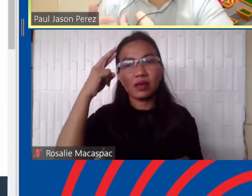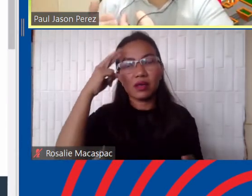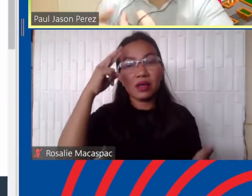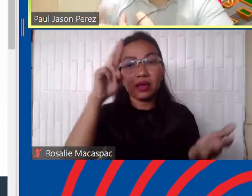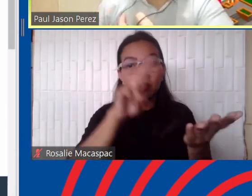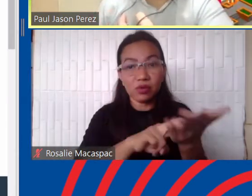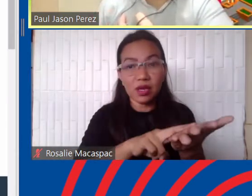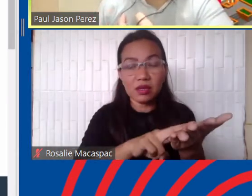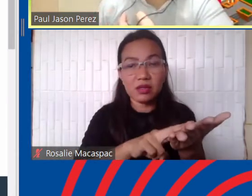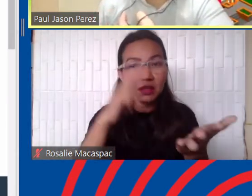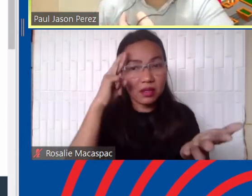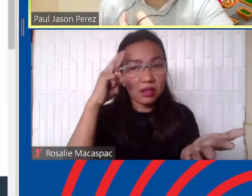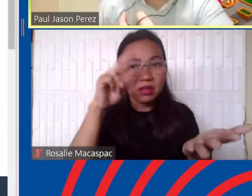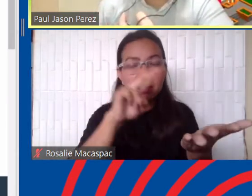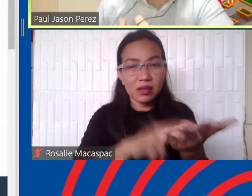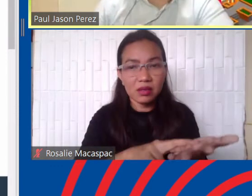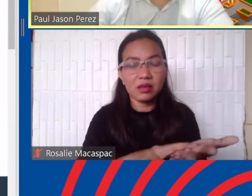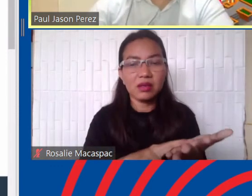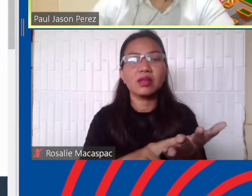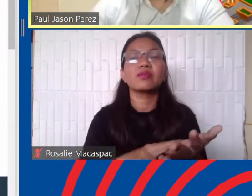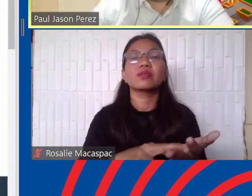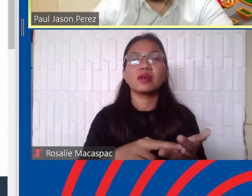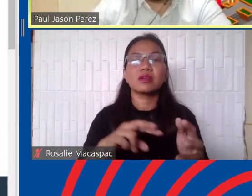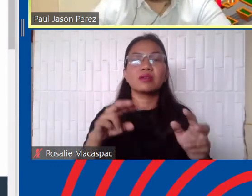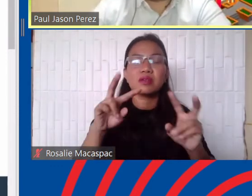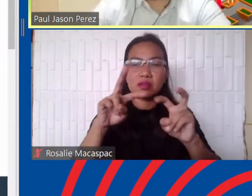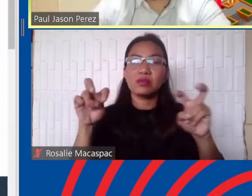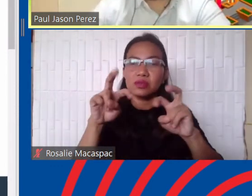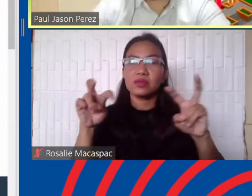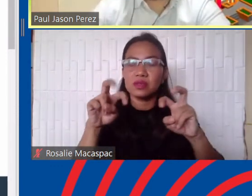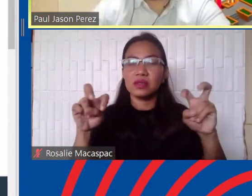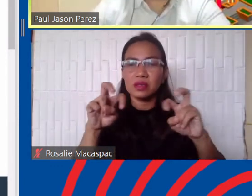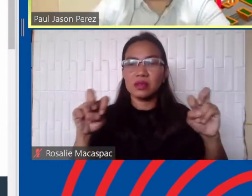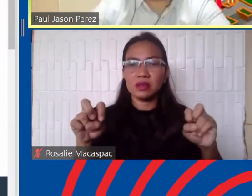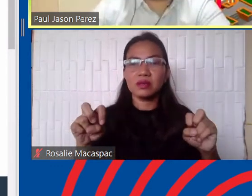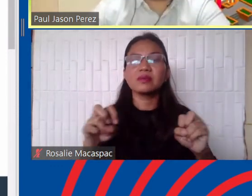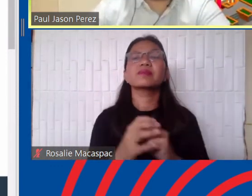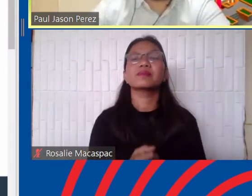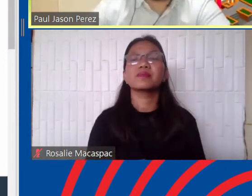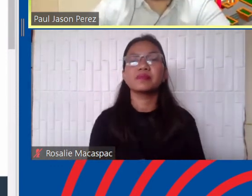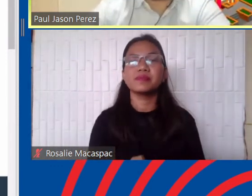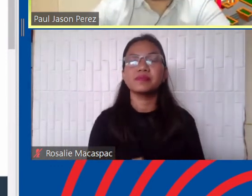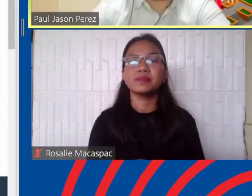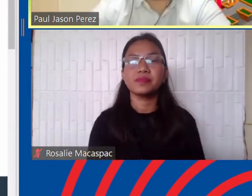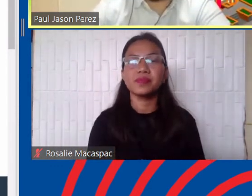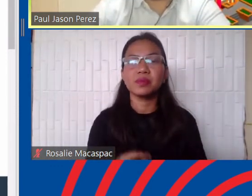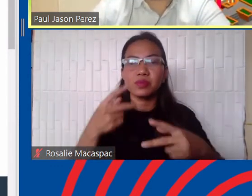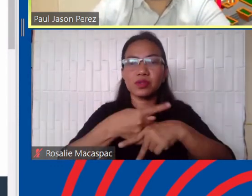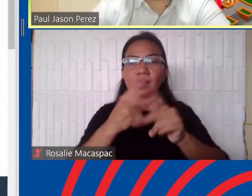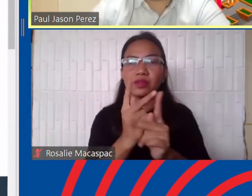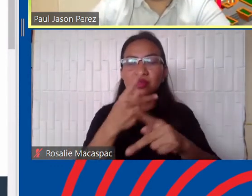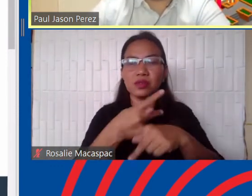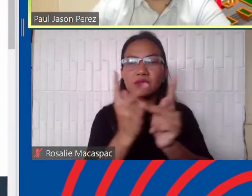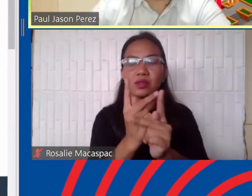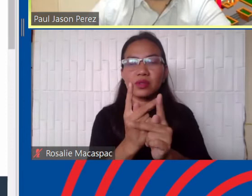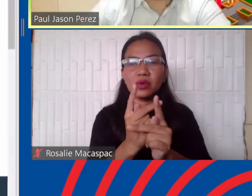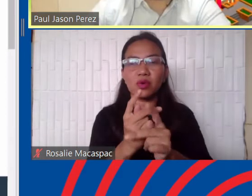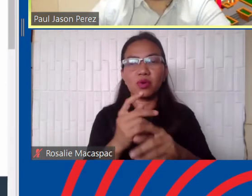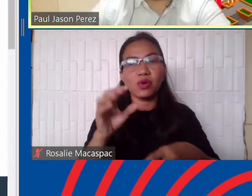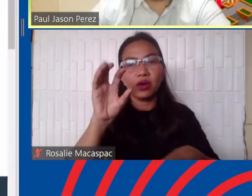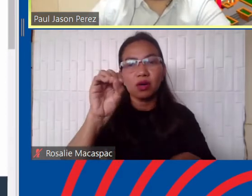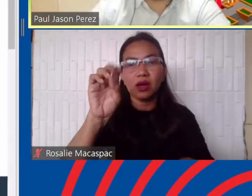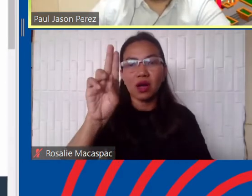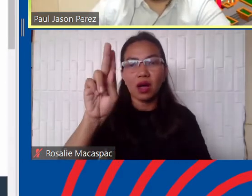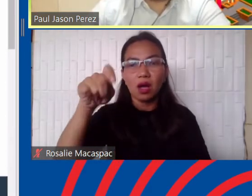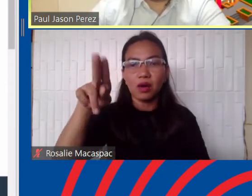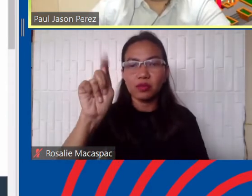highly recognized source of research production, of research output. So if you're